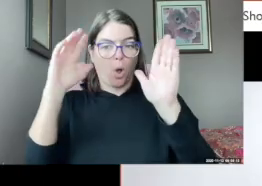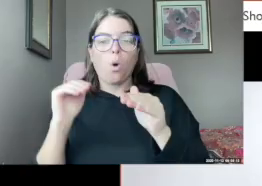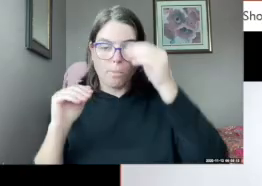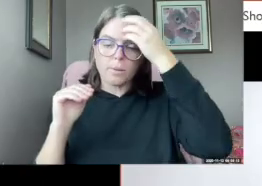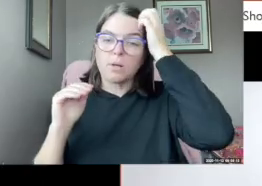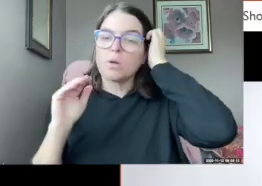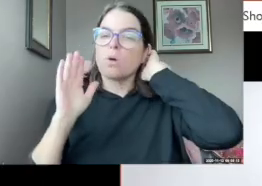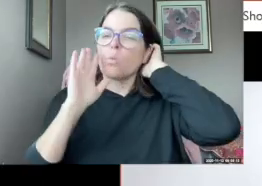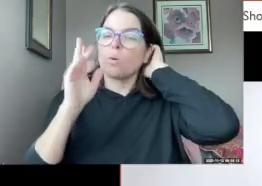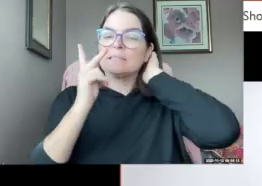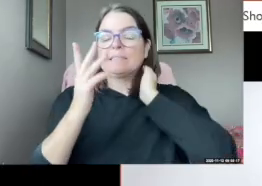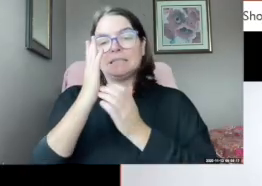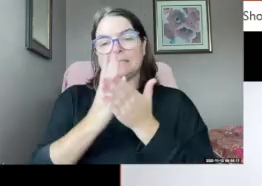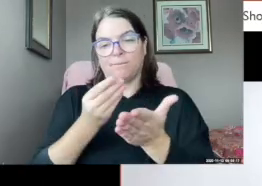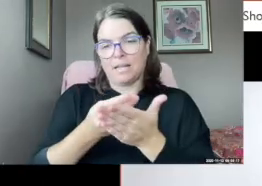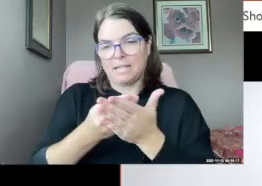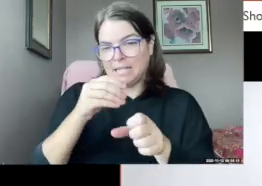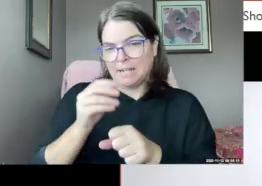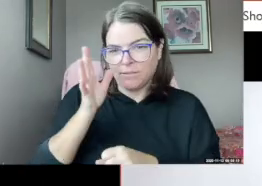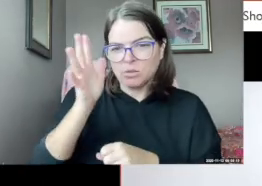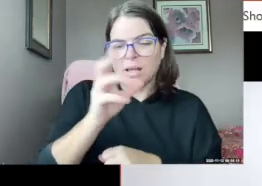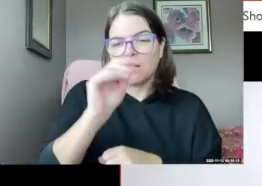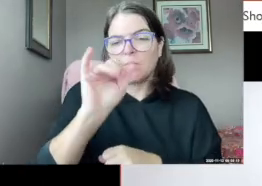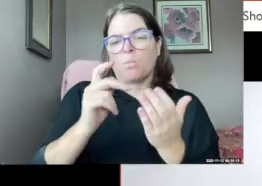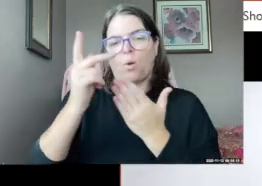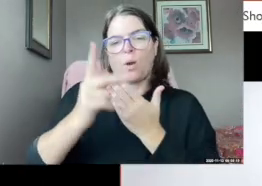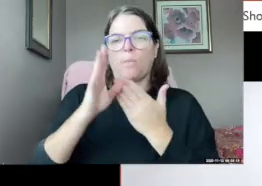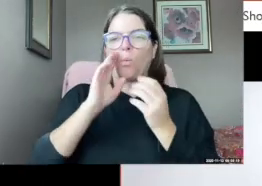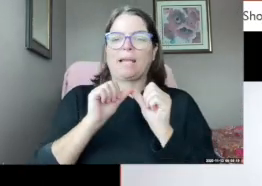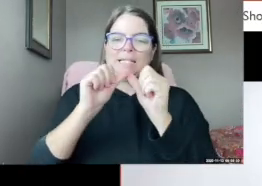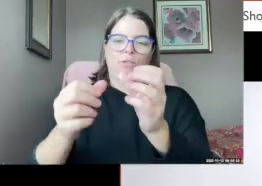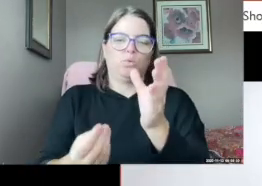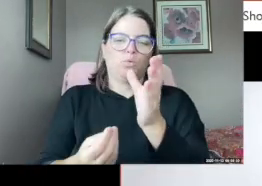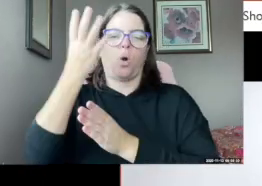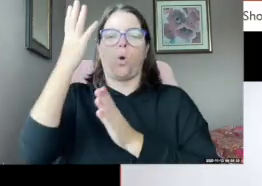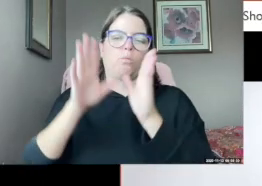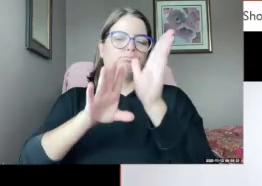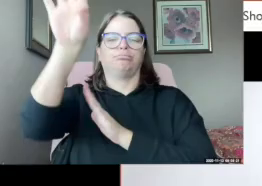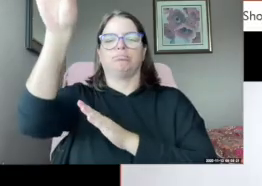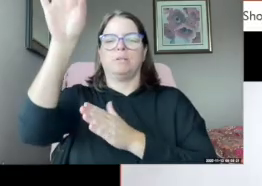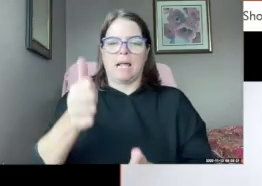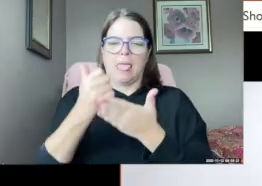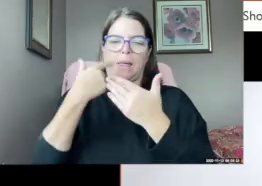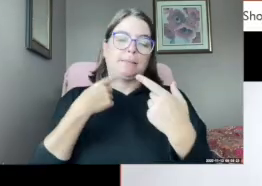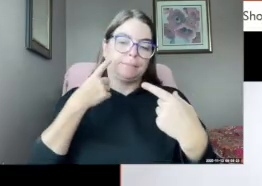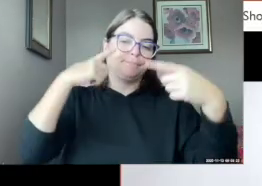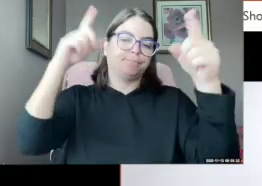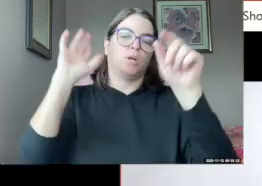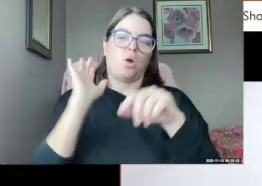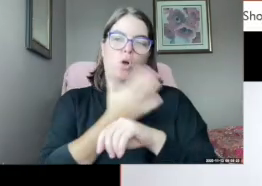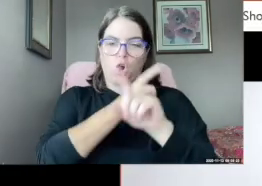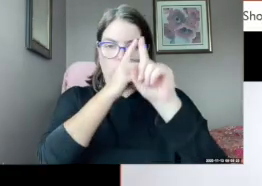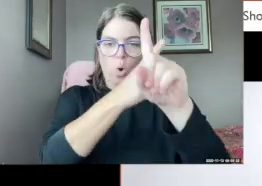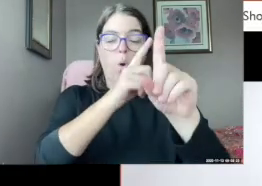we hope that we'll see some funding in the future and that these programs can continue to grow and thrive and help us achieve the air quality